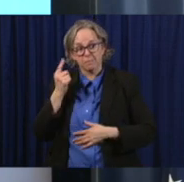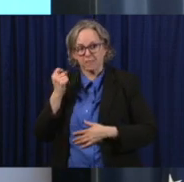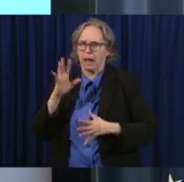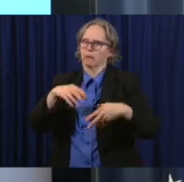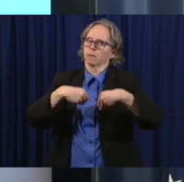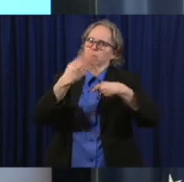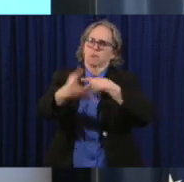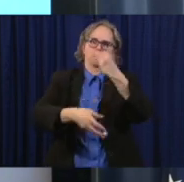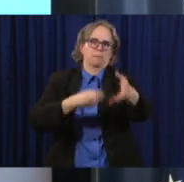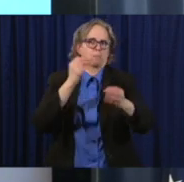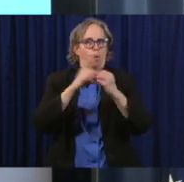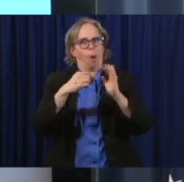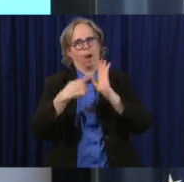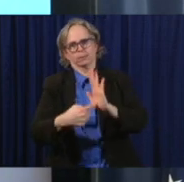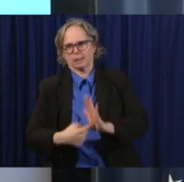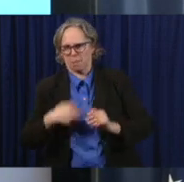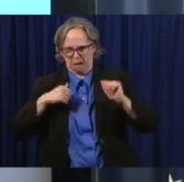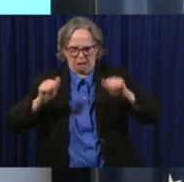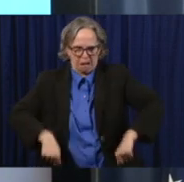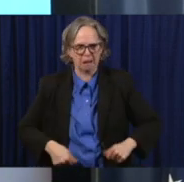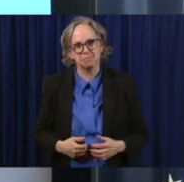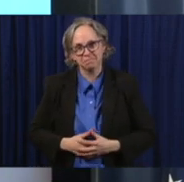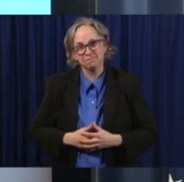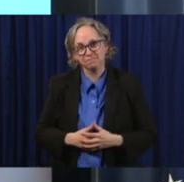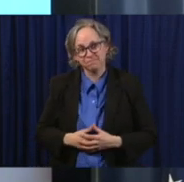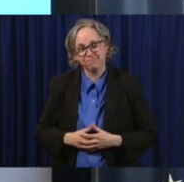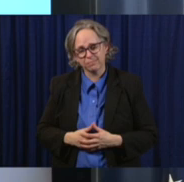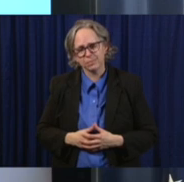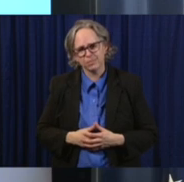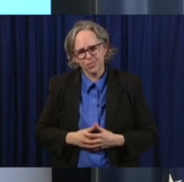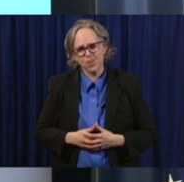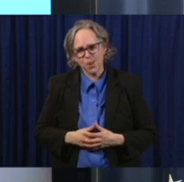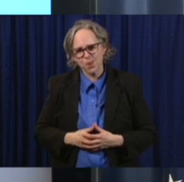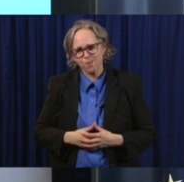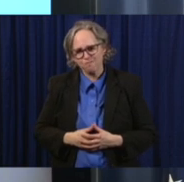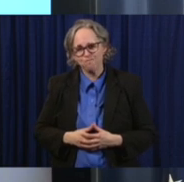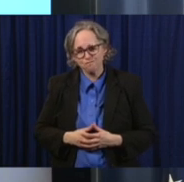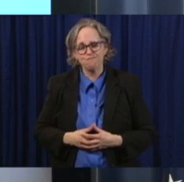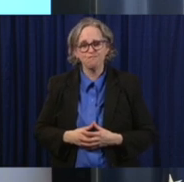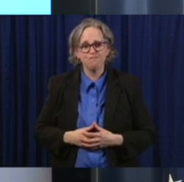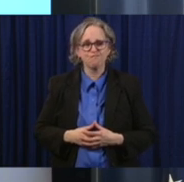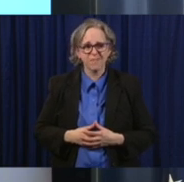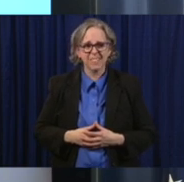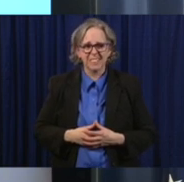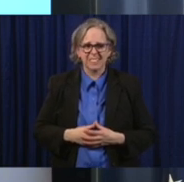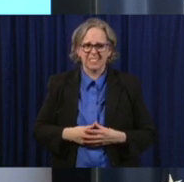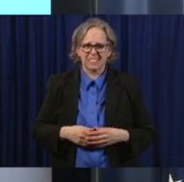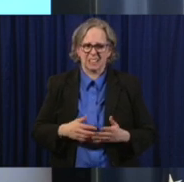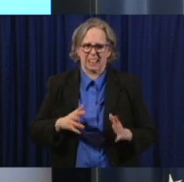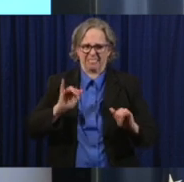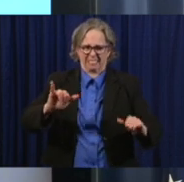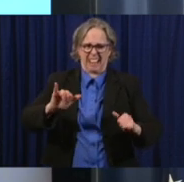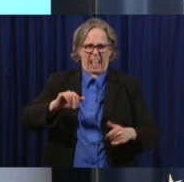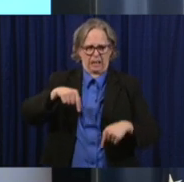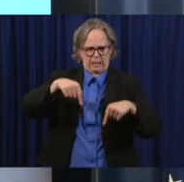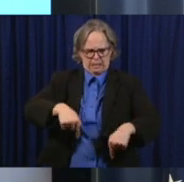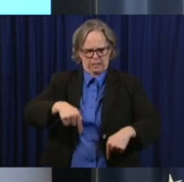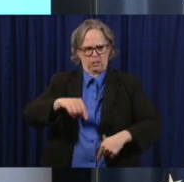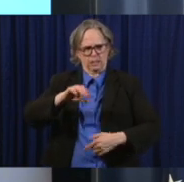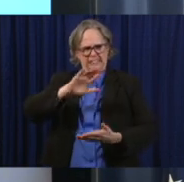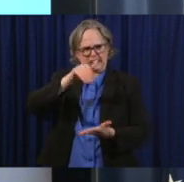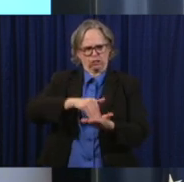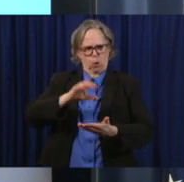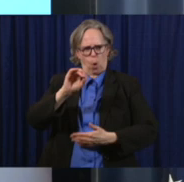worked. So, for example, we have here in the Central Ohio area a program known